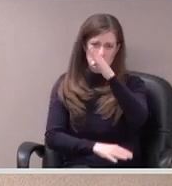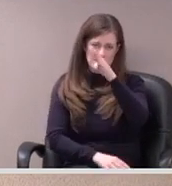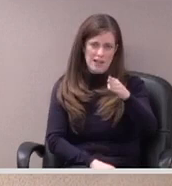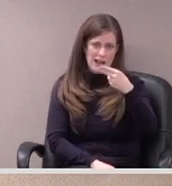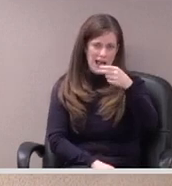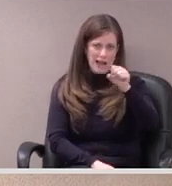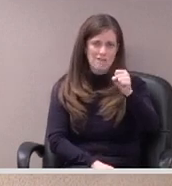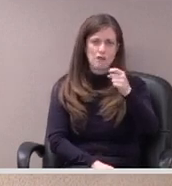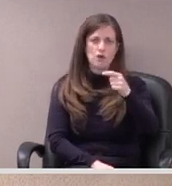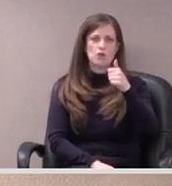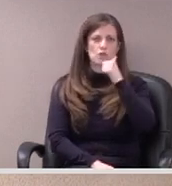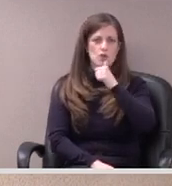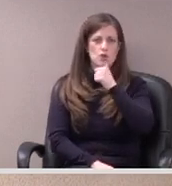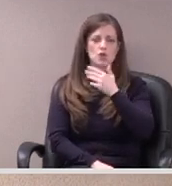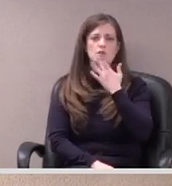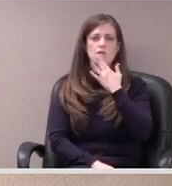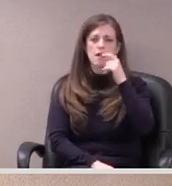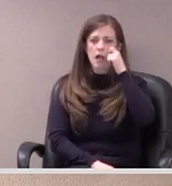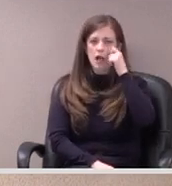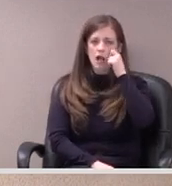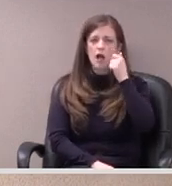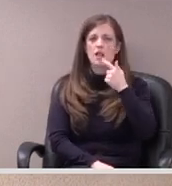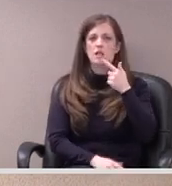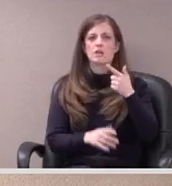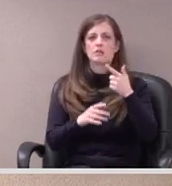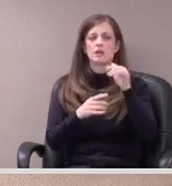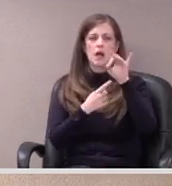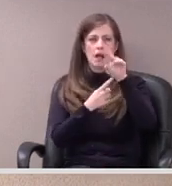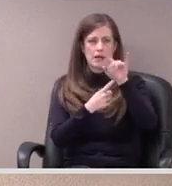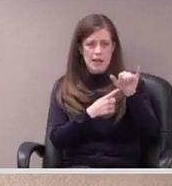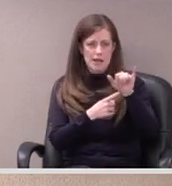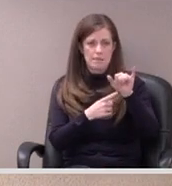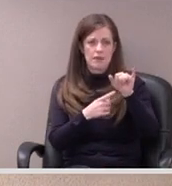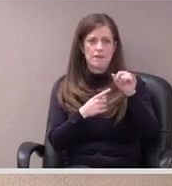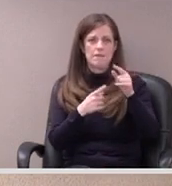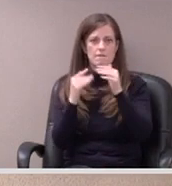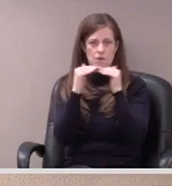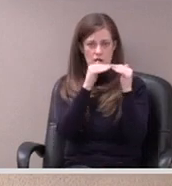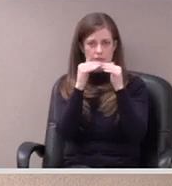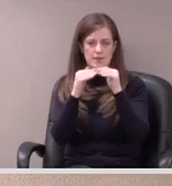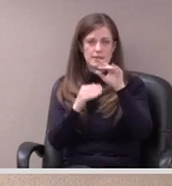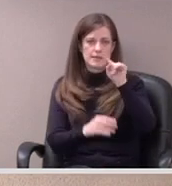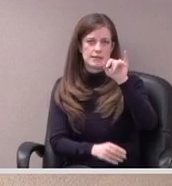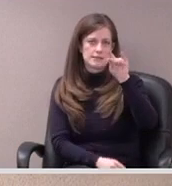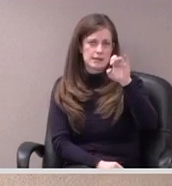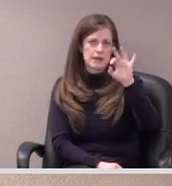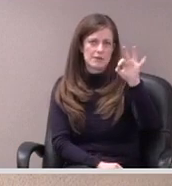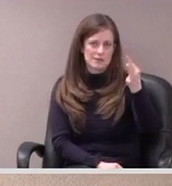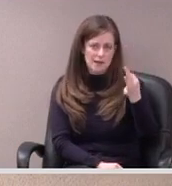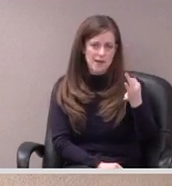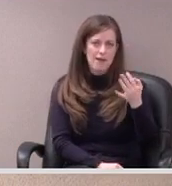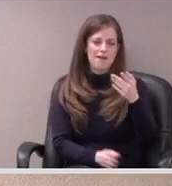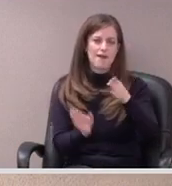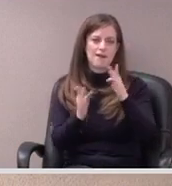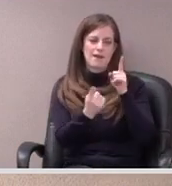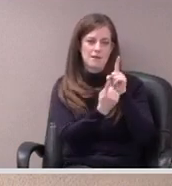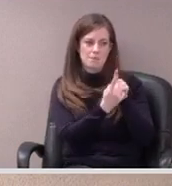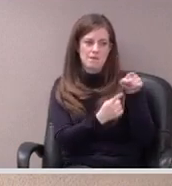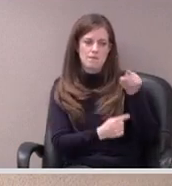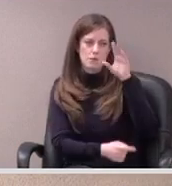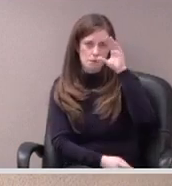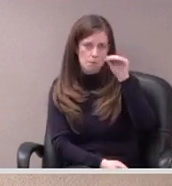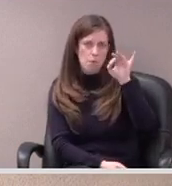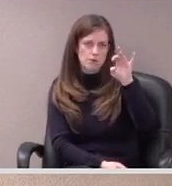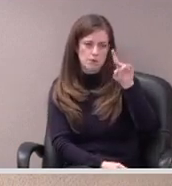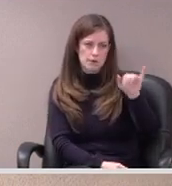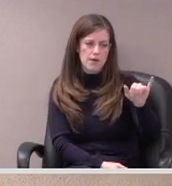school for the Girls of Colors Academy to be able to make sure we have parity from a Title IX perspective for the WDB Du Bois Academy. So we're going to